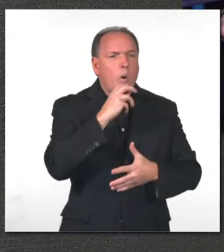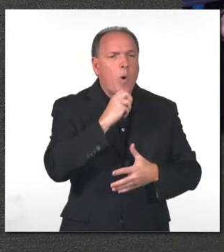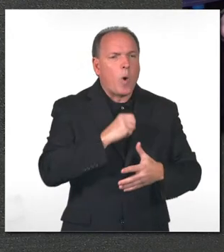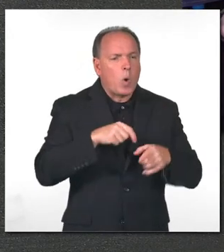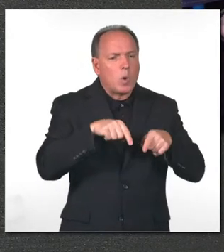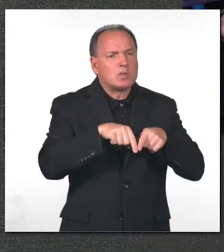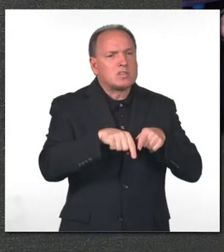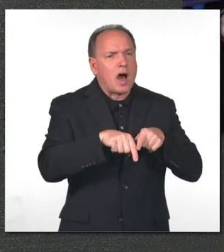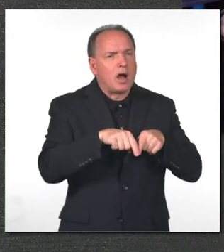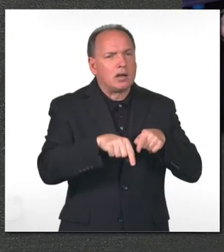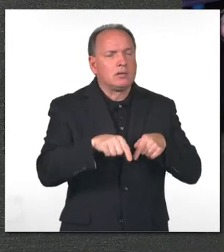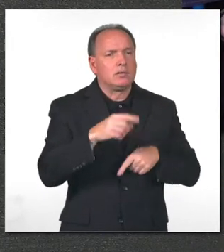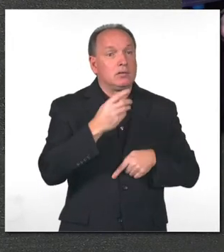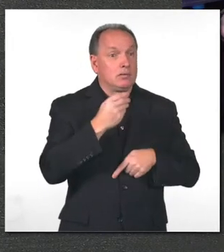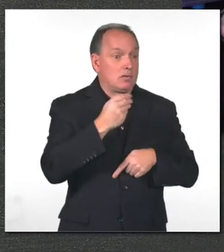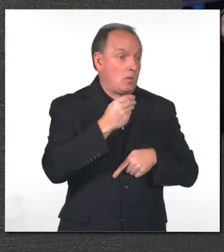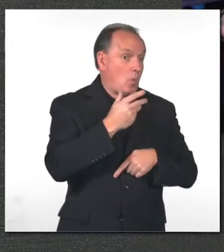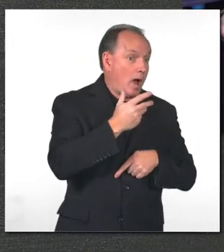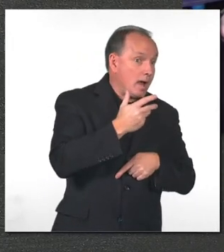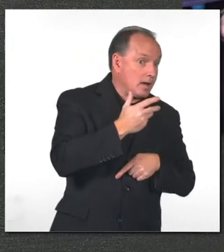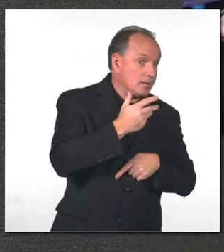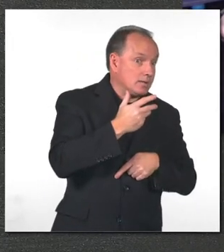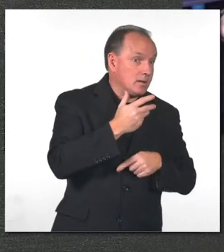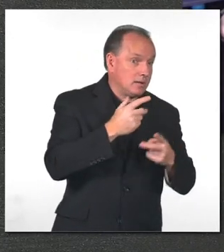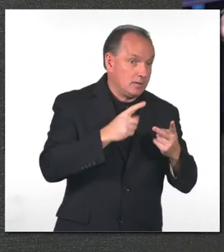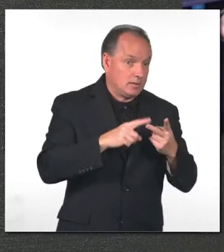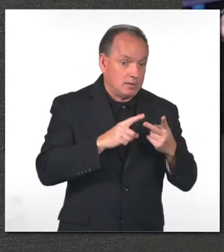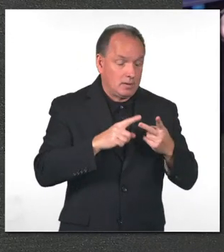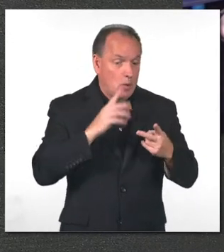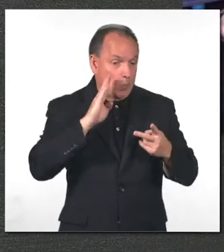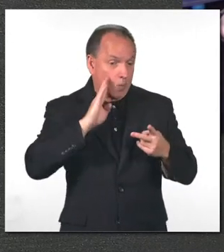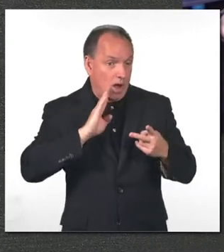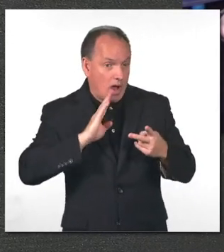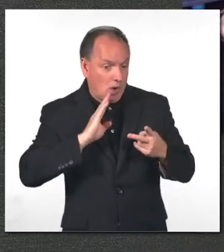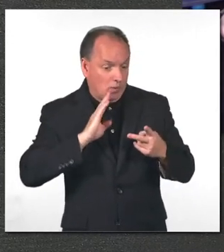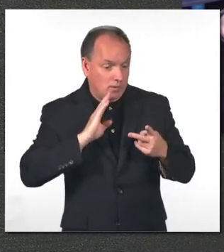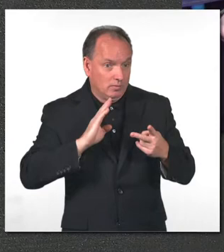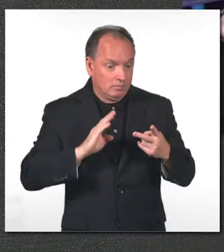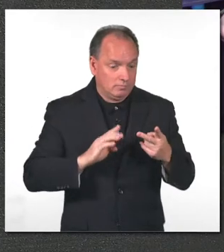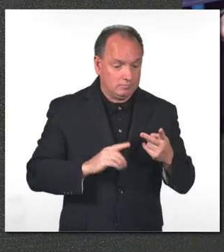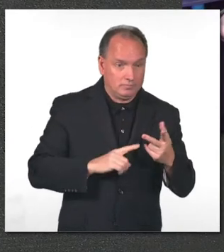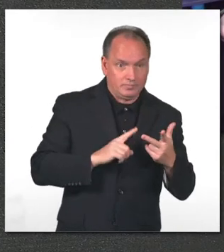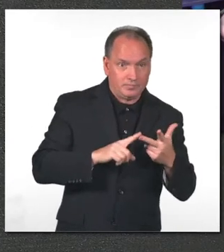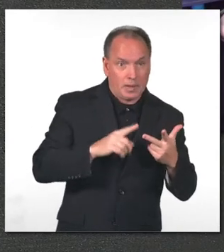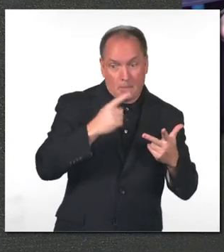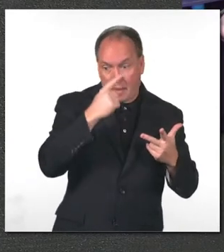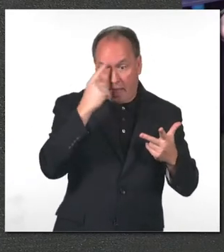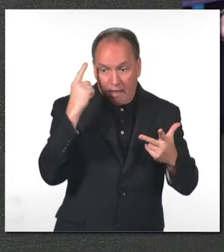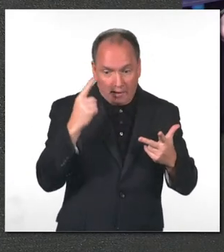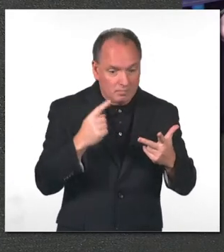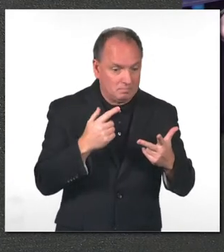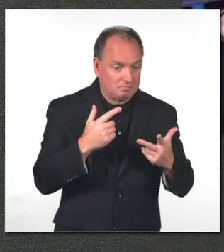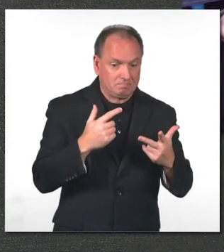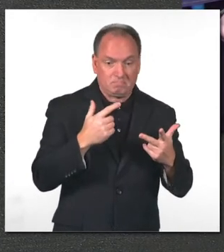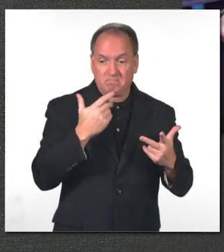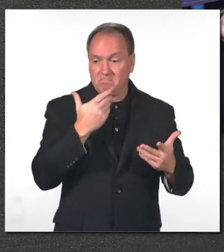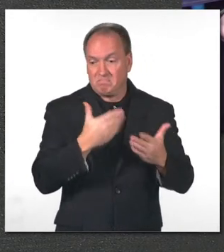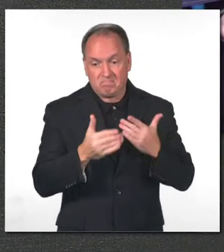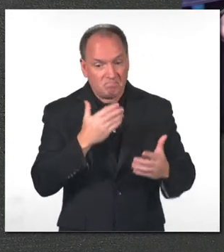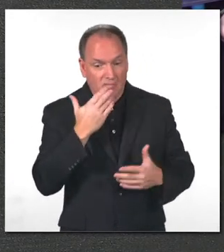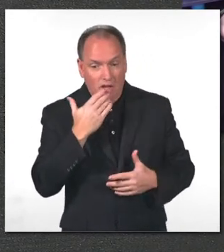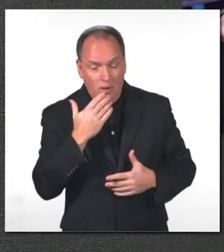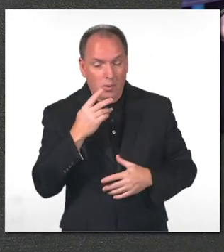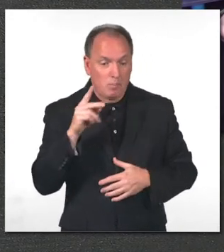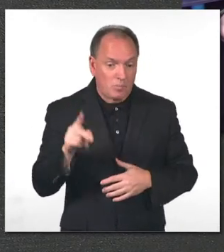It could be white, like the bunny in the story. It could be brown. It could be black. It could be any color. It could be